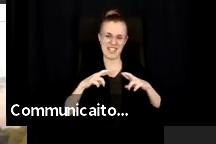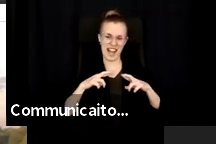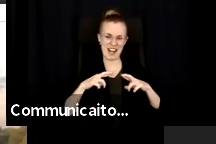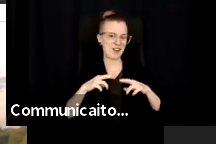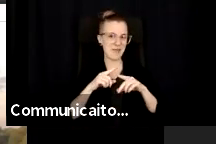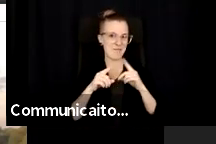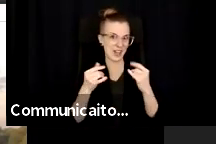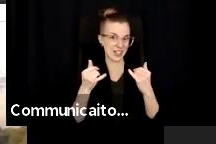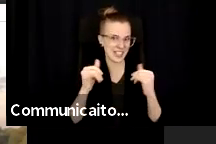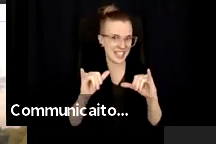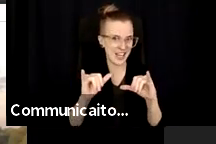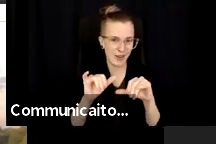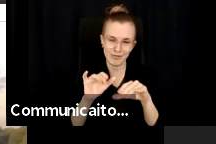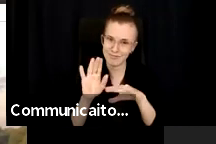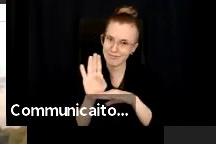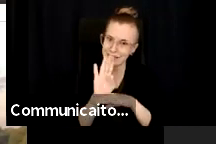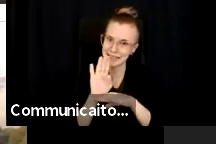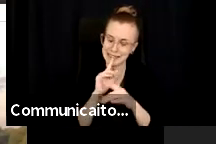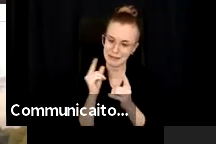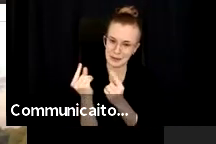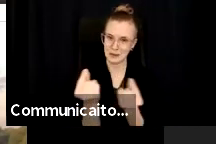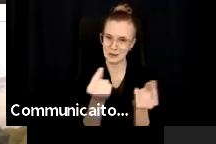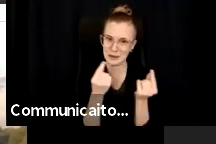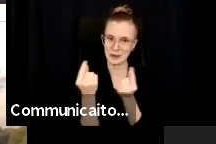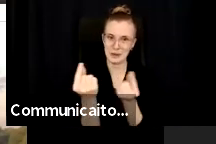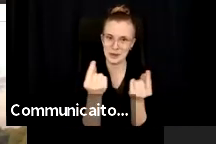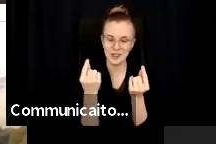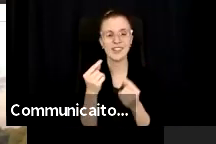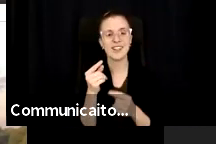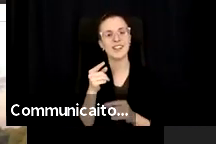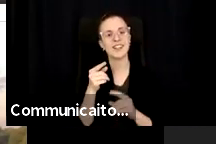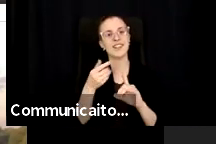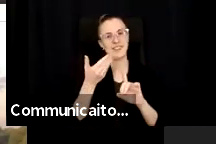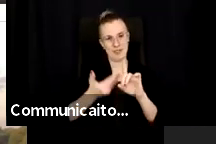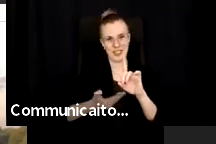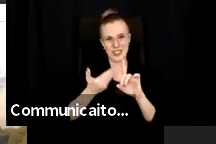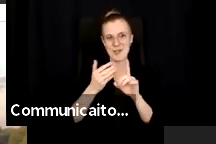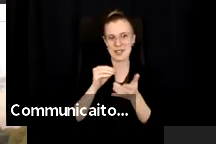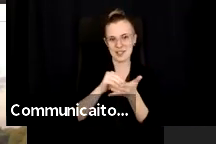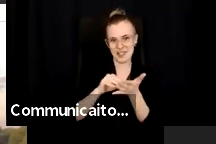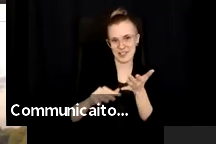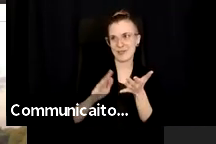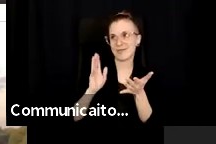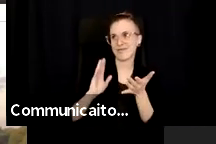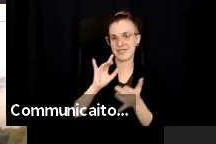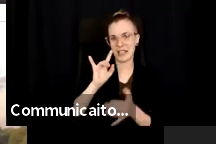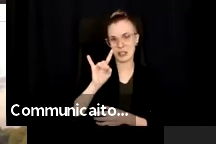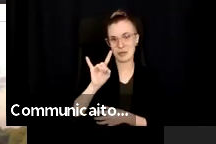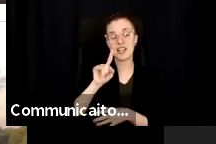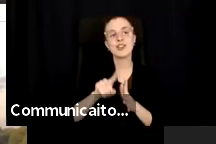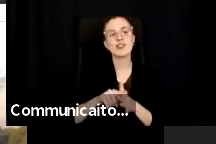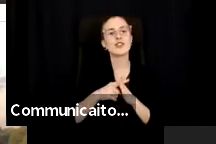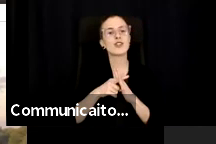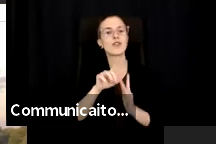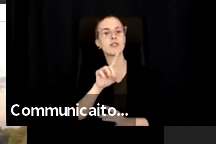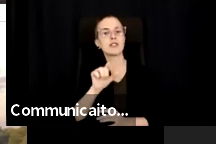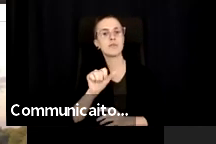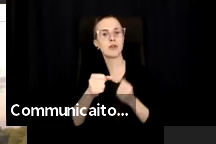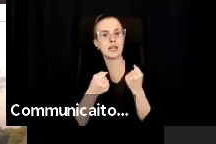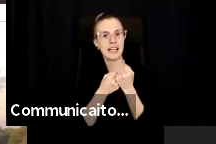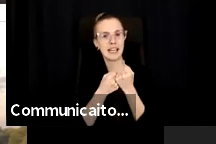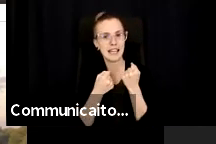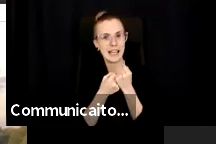busy. As a when she was a student at the University of Texas, she got her start as a disability advocate fighting